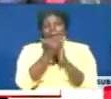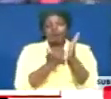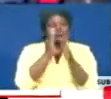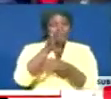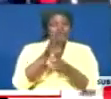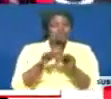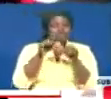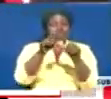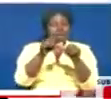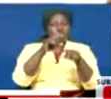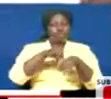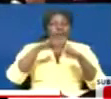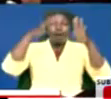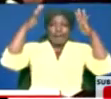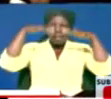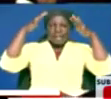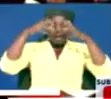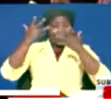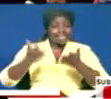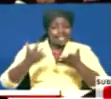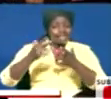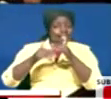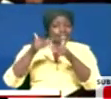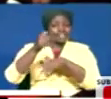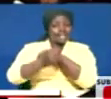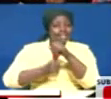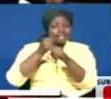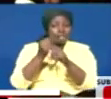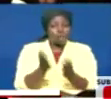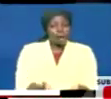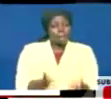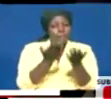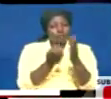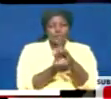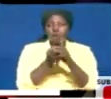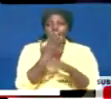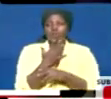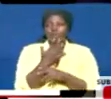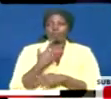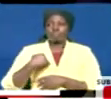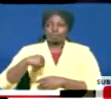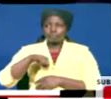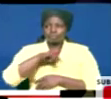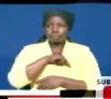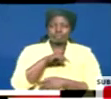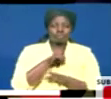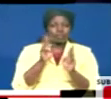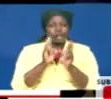season next year to boost food production. That we are all private to all fertilizer requirements for the long rains